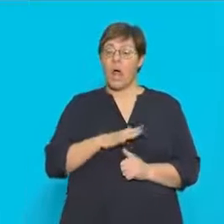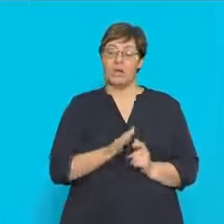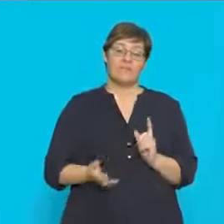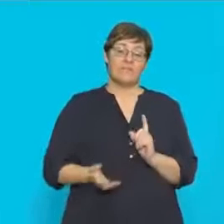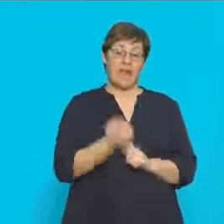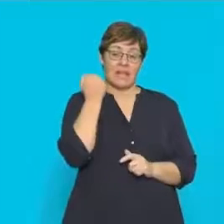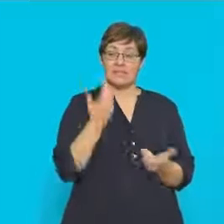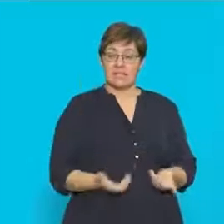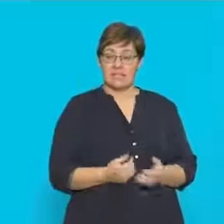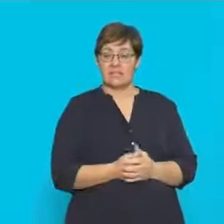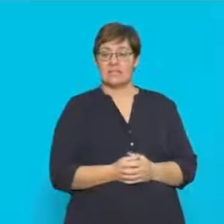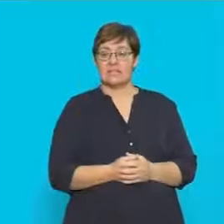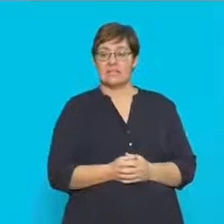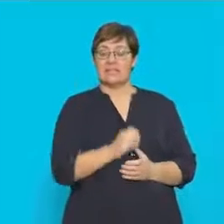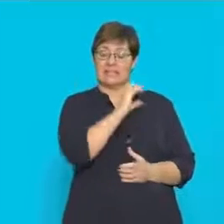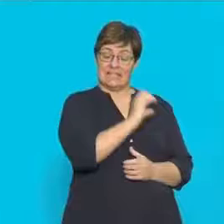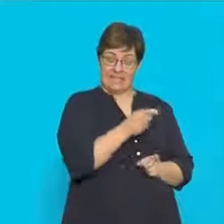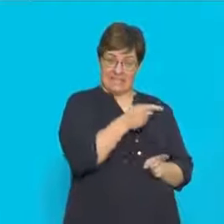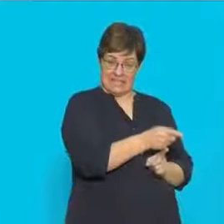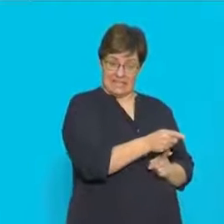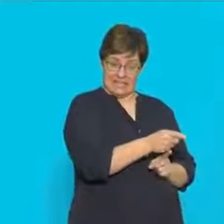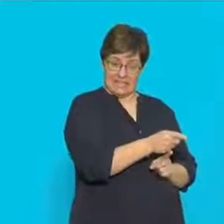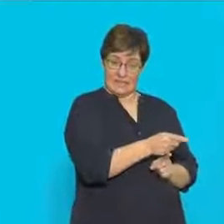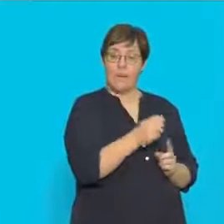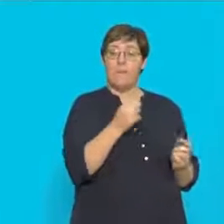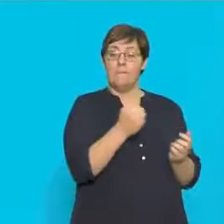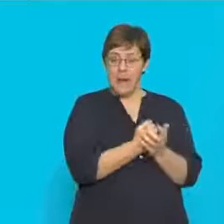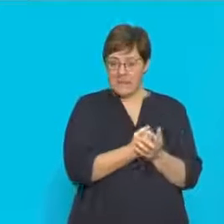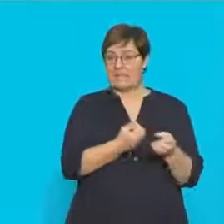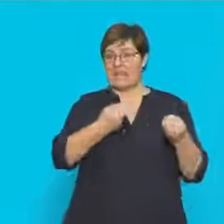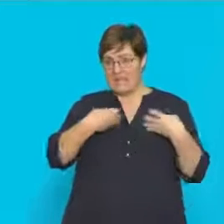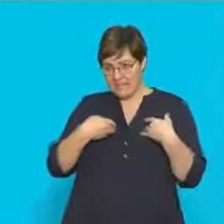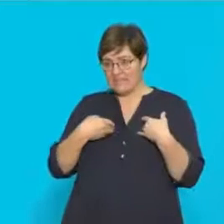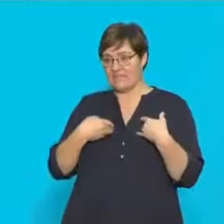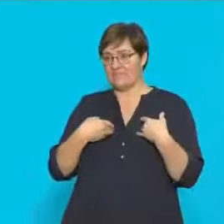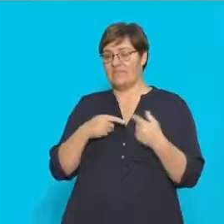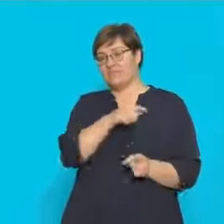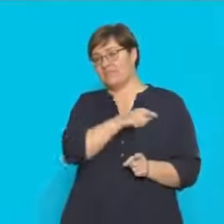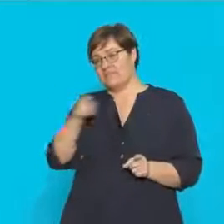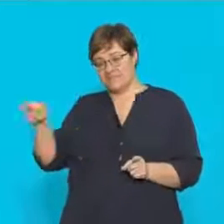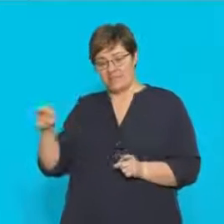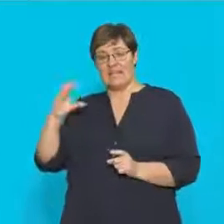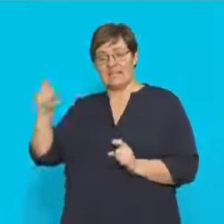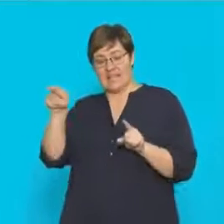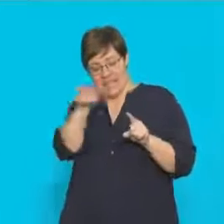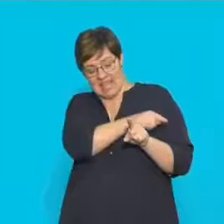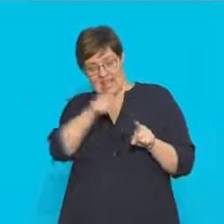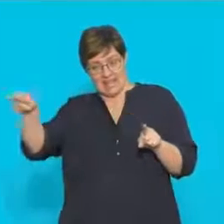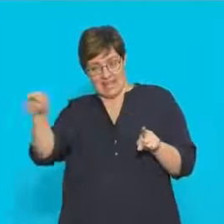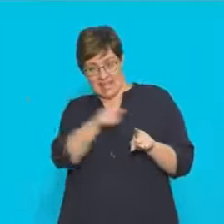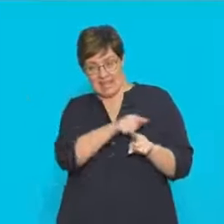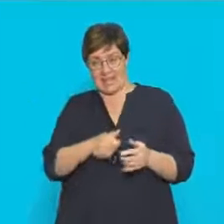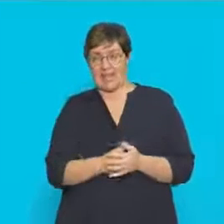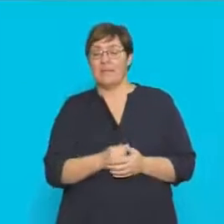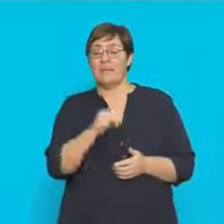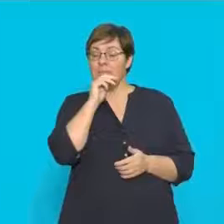want to find, for example, little c, then we have to be given the rest of this half pair.